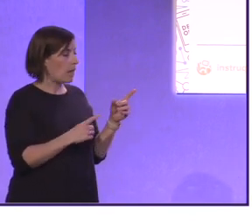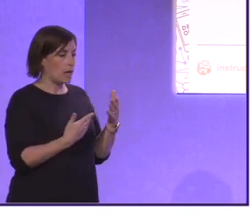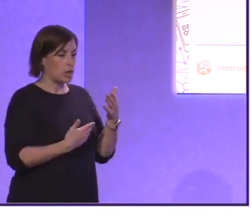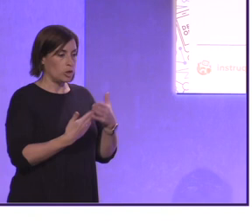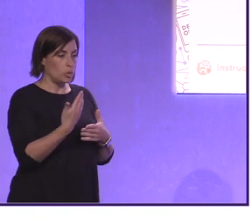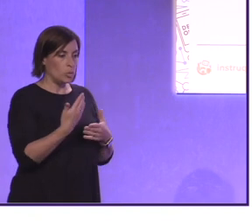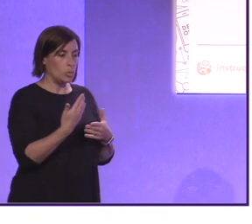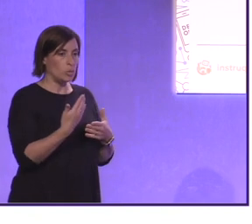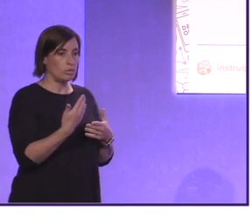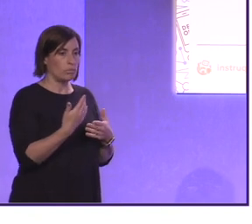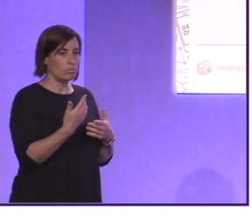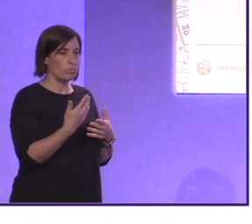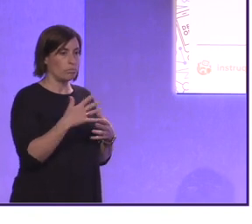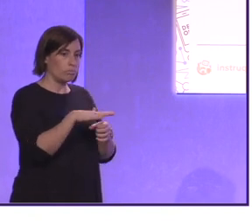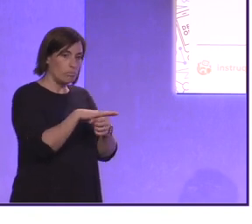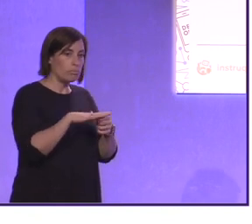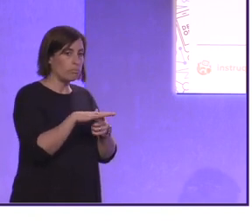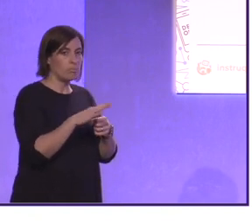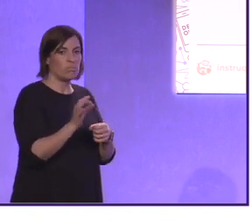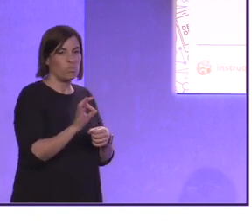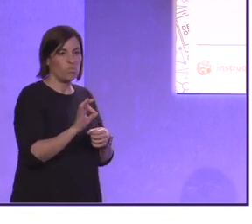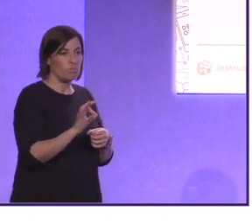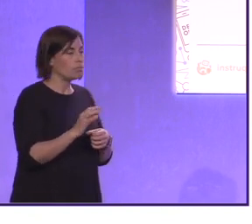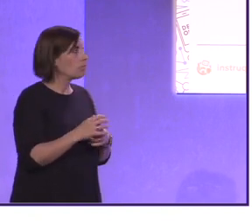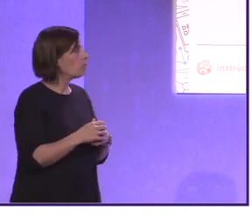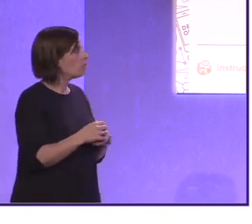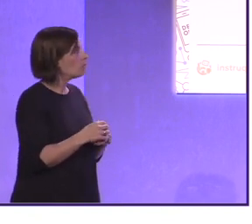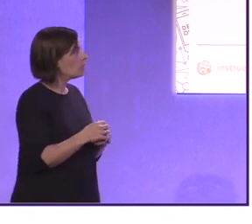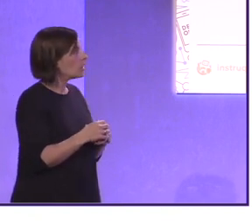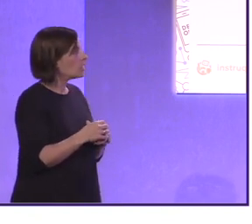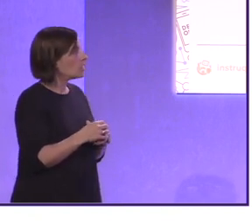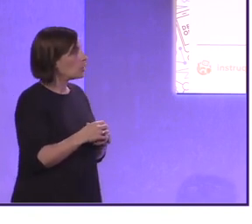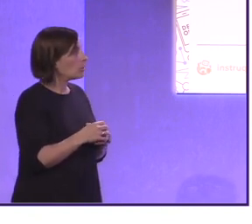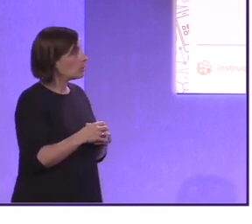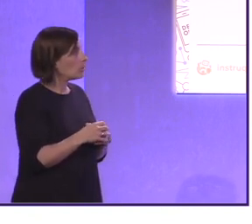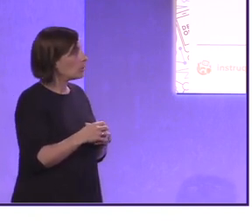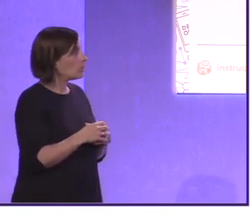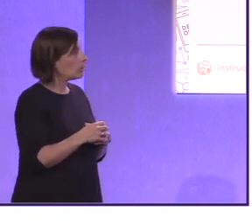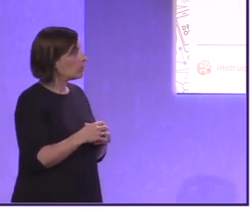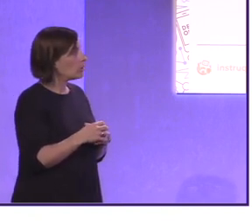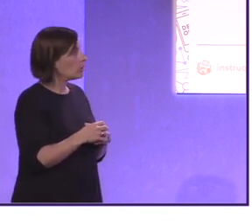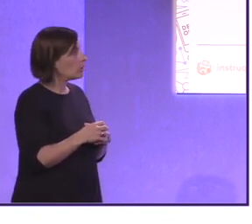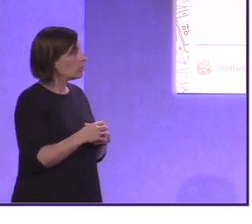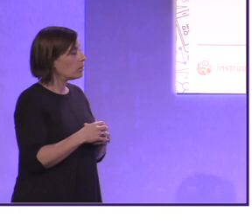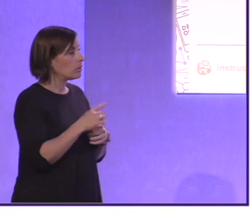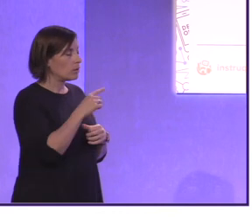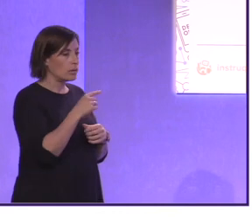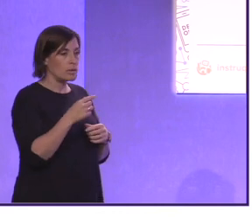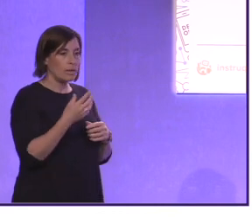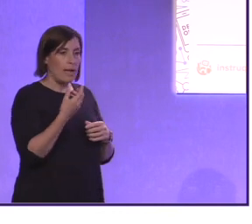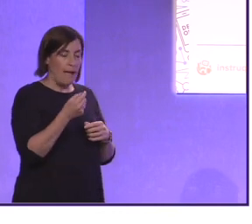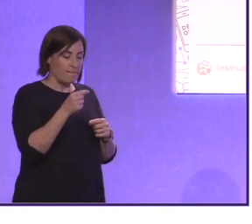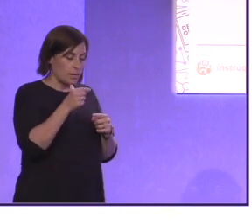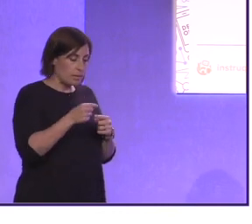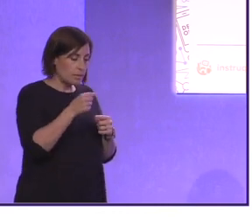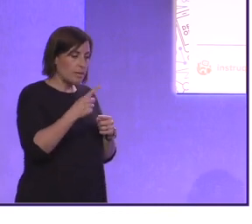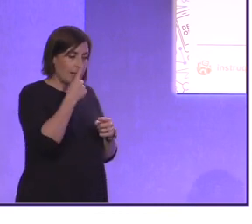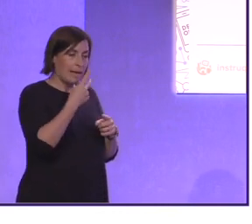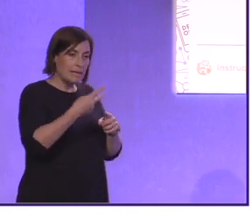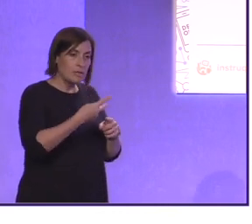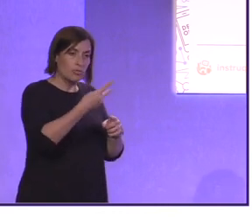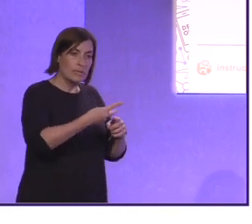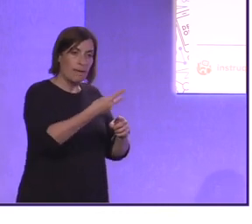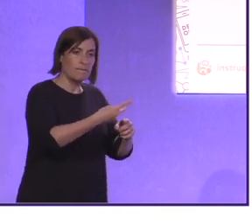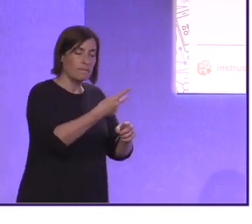or subdomain. So one tool we use, so I should maybe say this process isn't linear. This process is incremental. It's iterative.